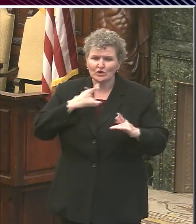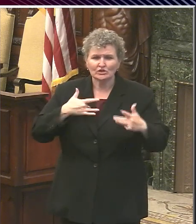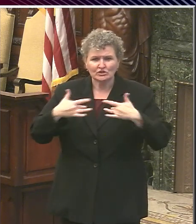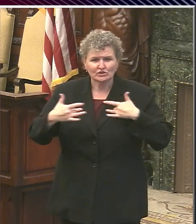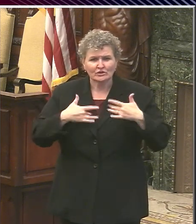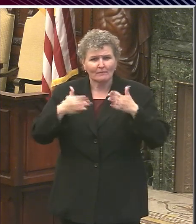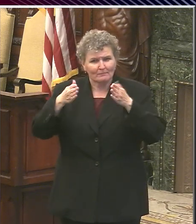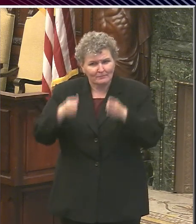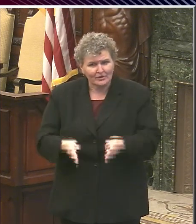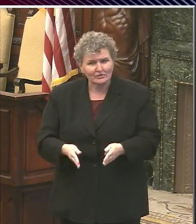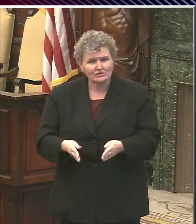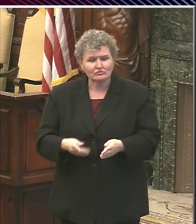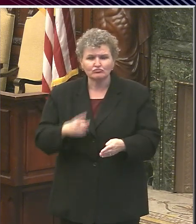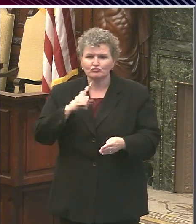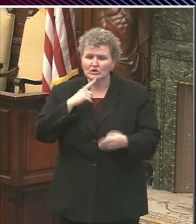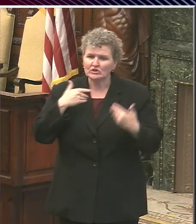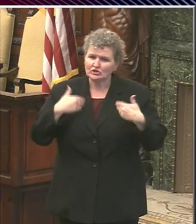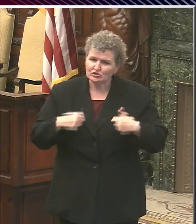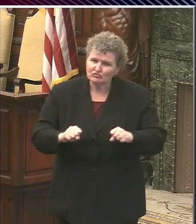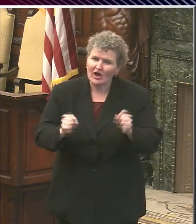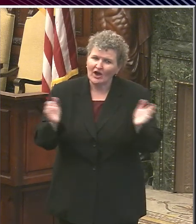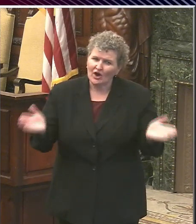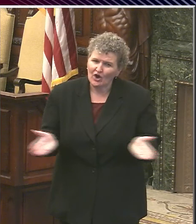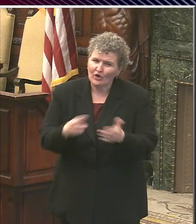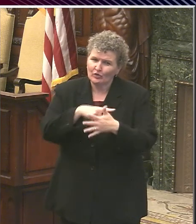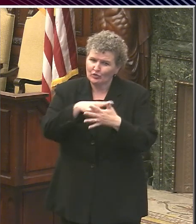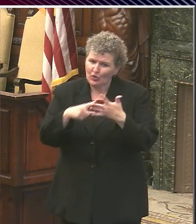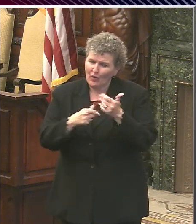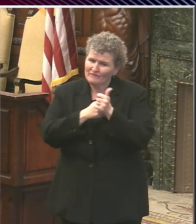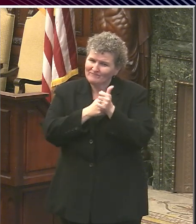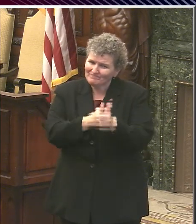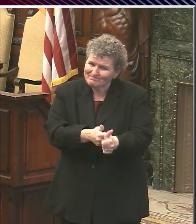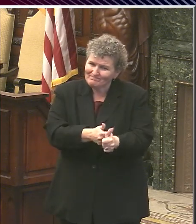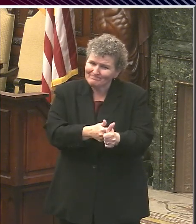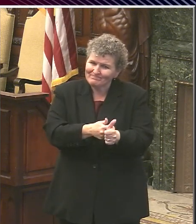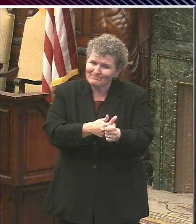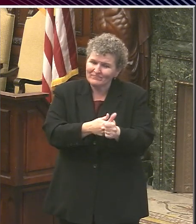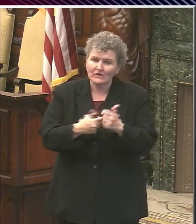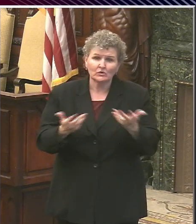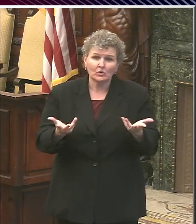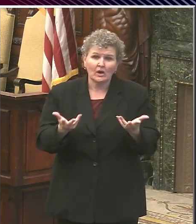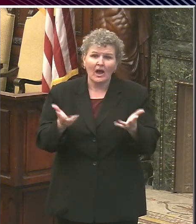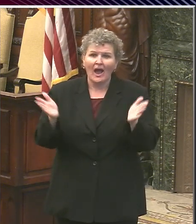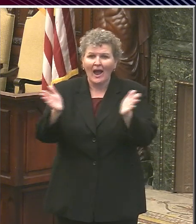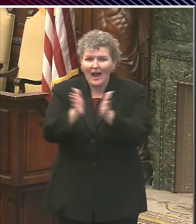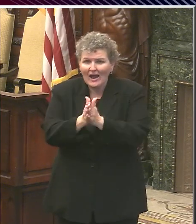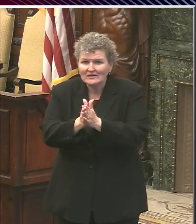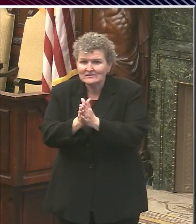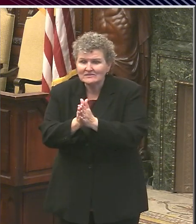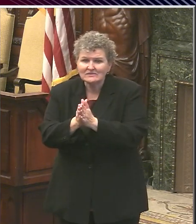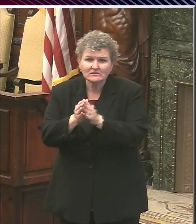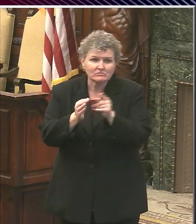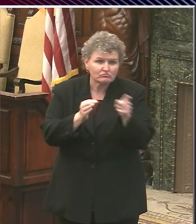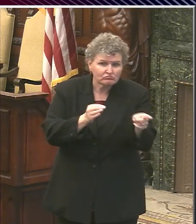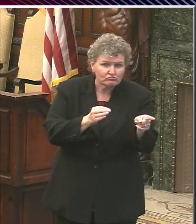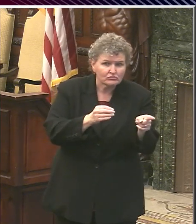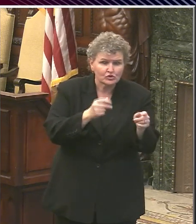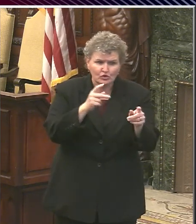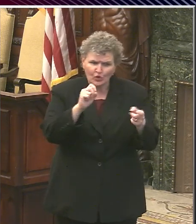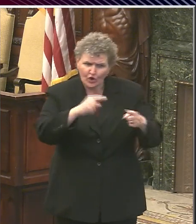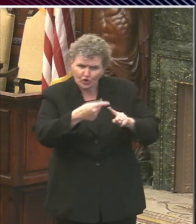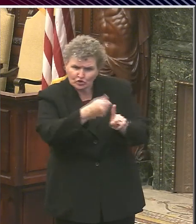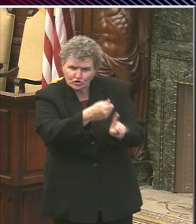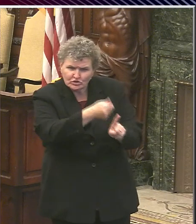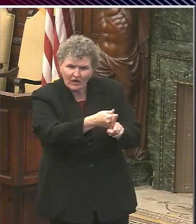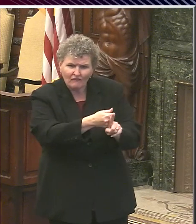one, and we strongly encourage that. Asking if they're thinking about suicide, listening without judgment, keeping them safe,